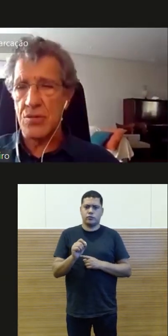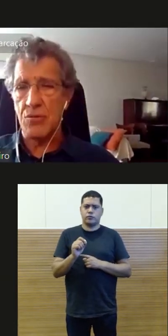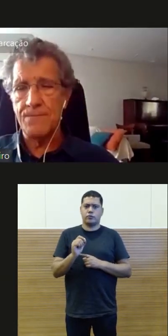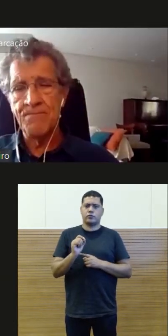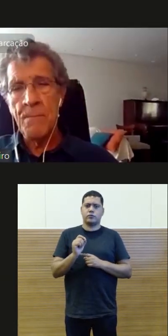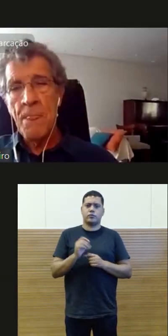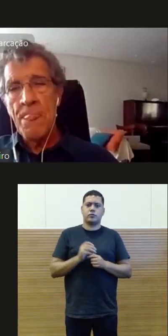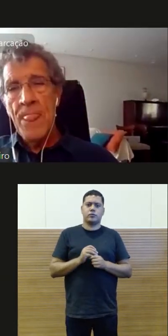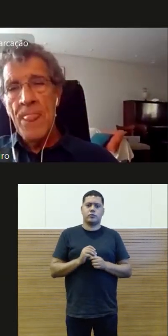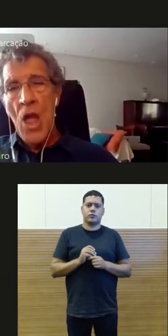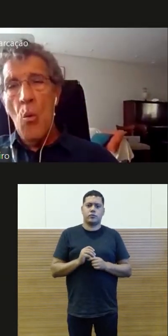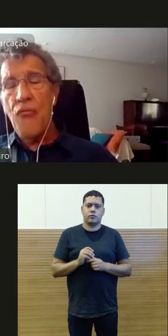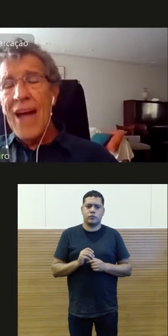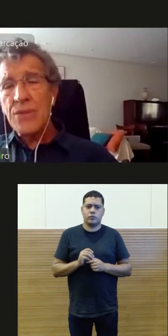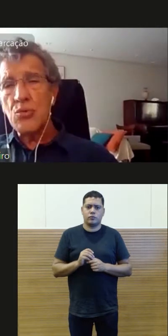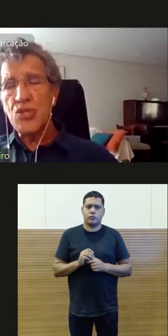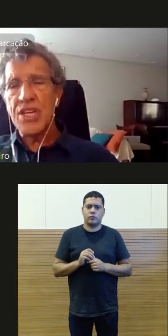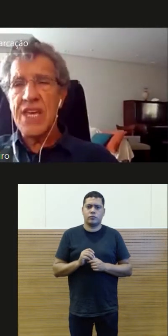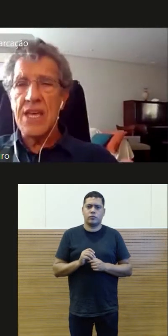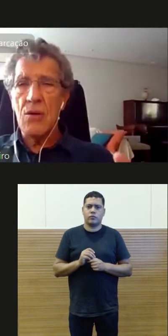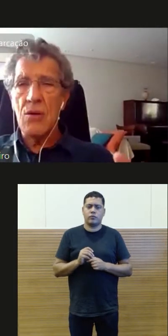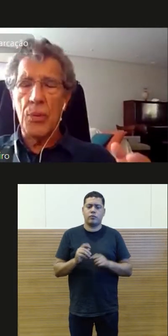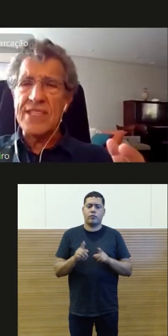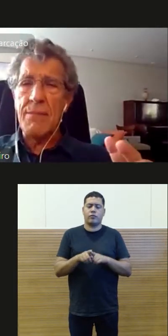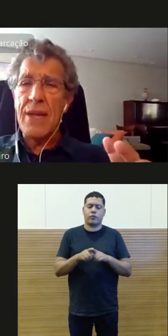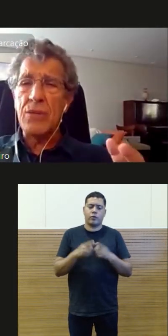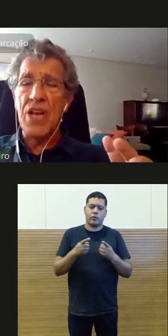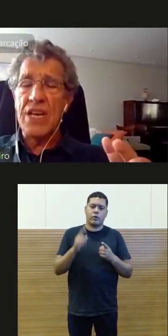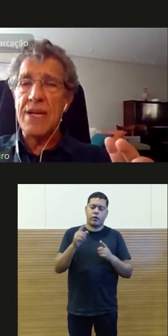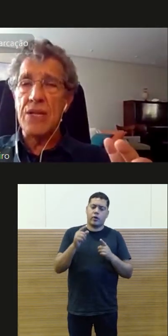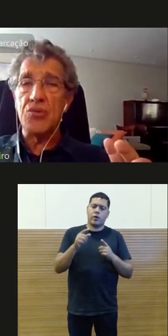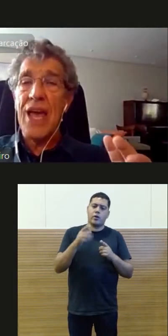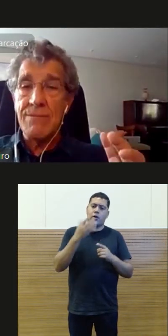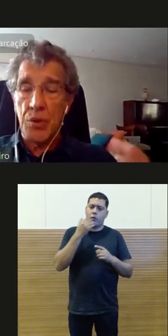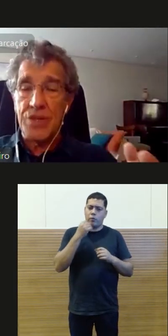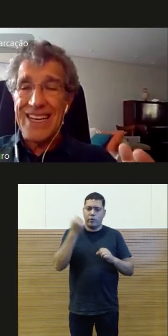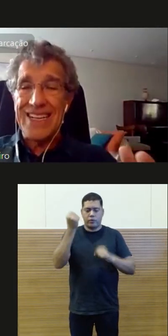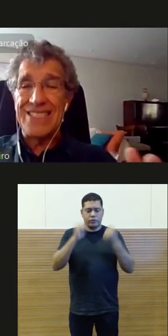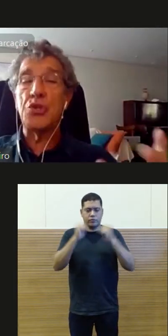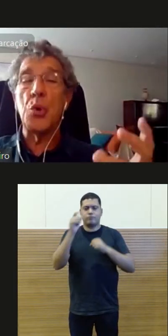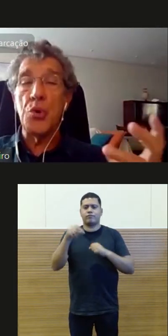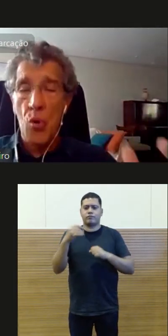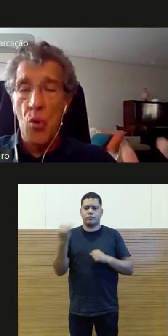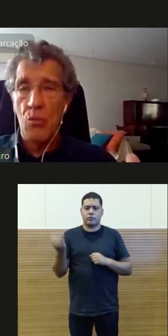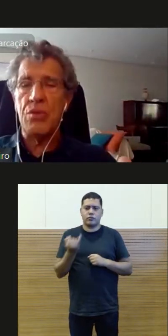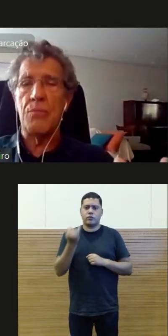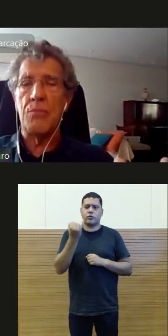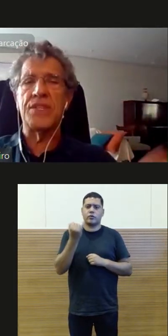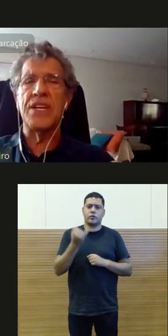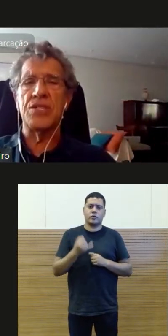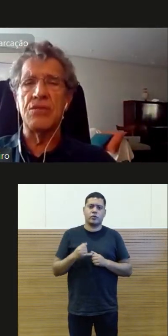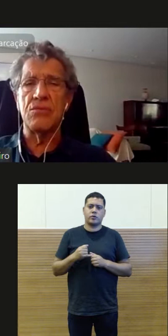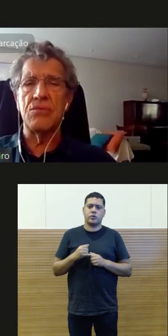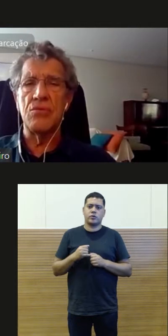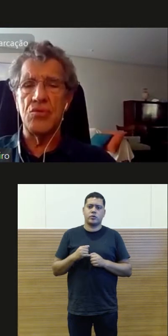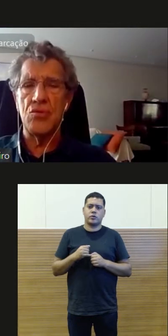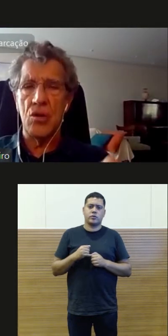especially the energy balance O fato de que o processamento de alimentos é and the importante food processing. The fact it